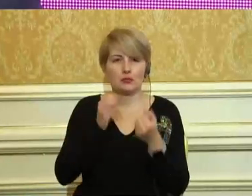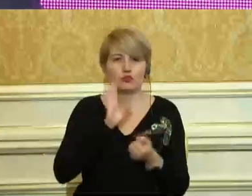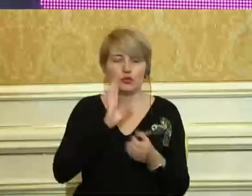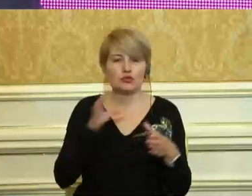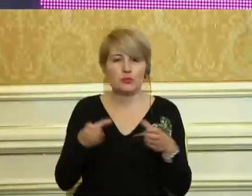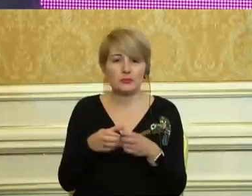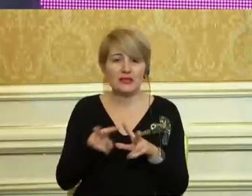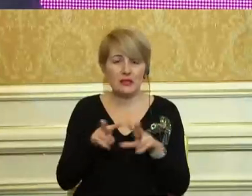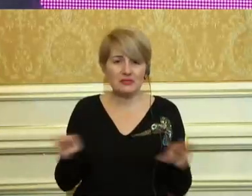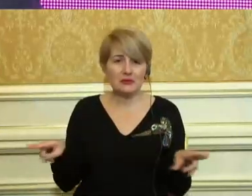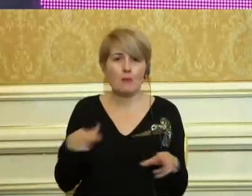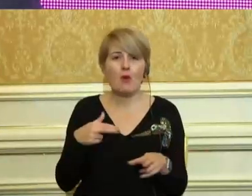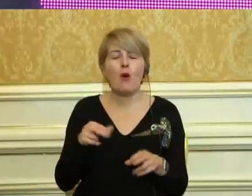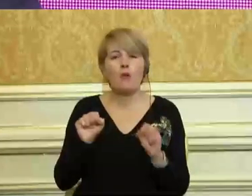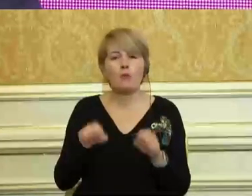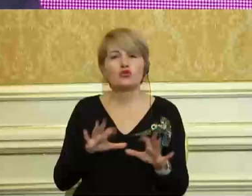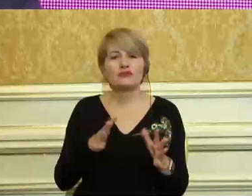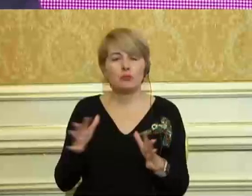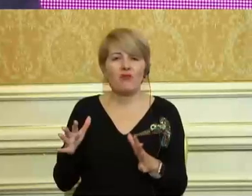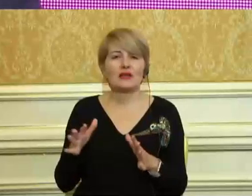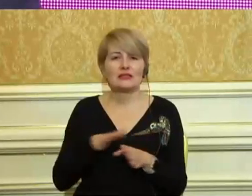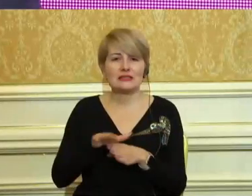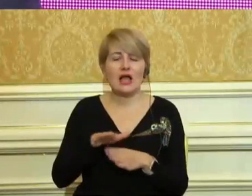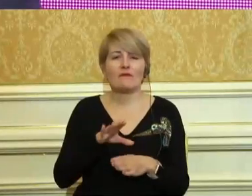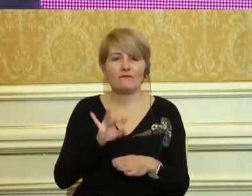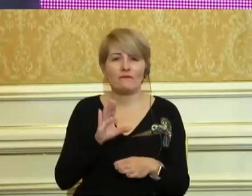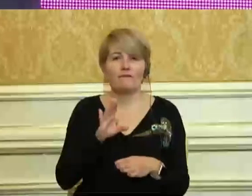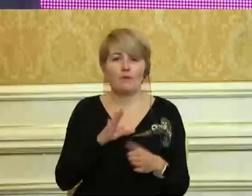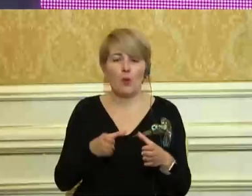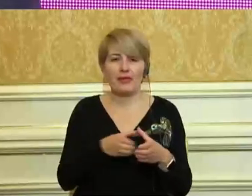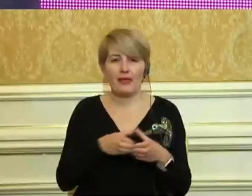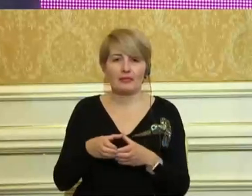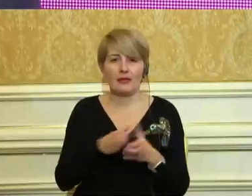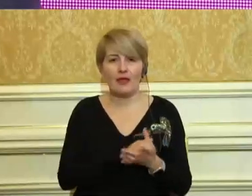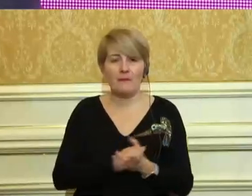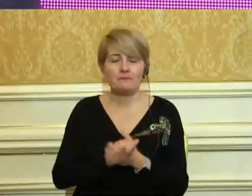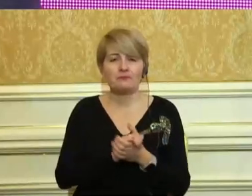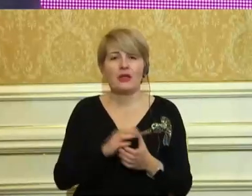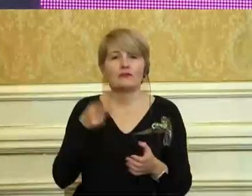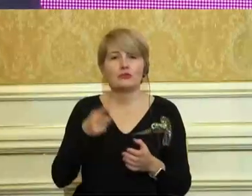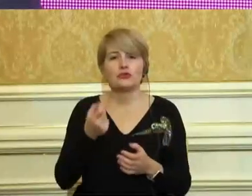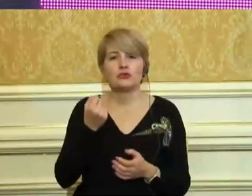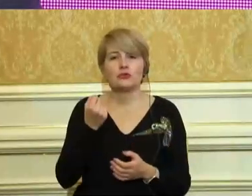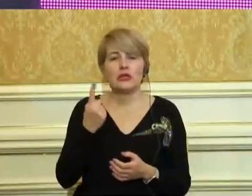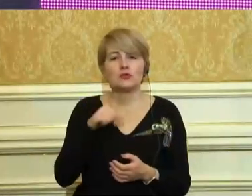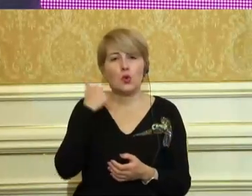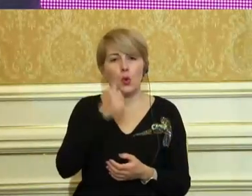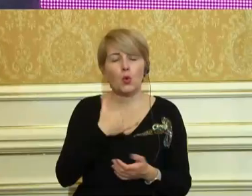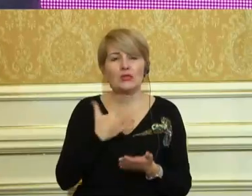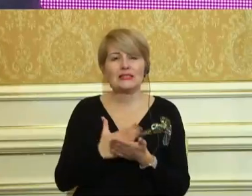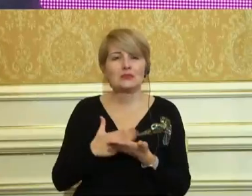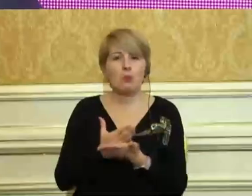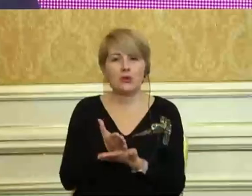Governments. We now have a standing committee on gender equality since 2011. It's currently led by the mayor of Paris, Anne